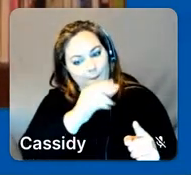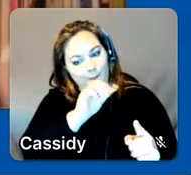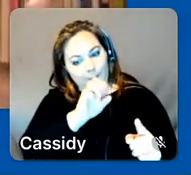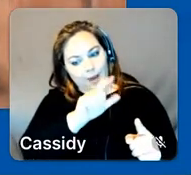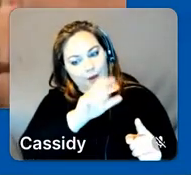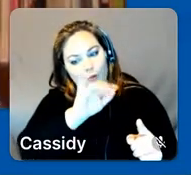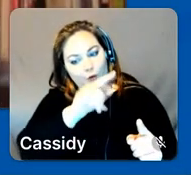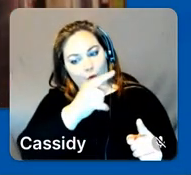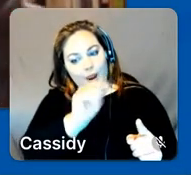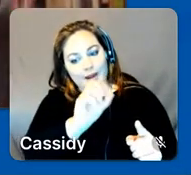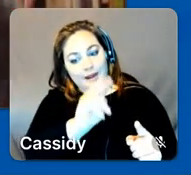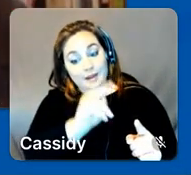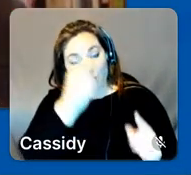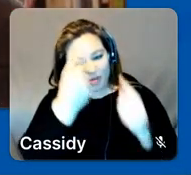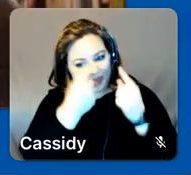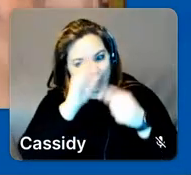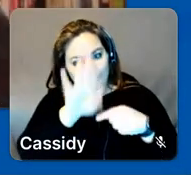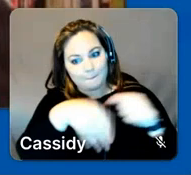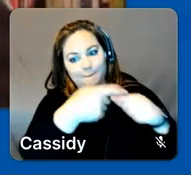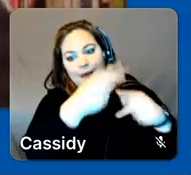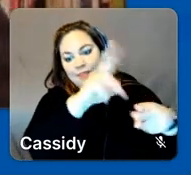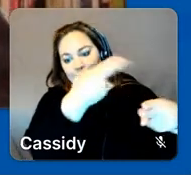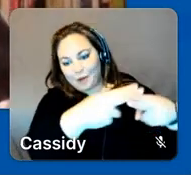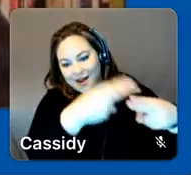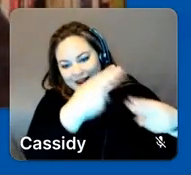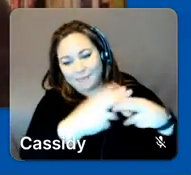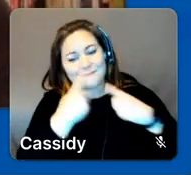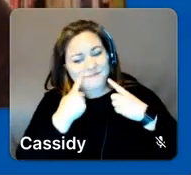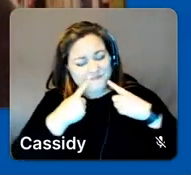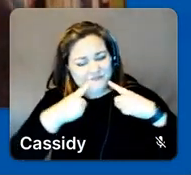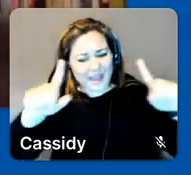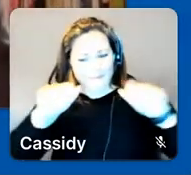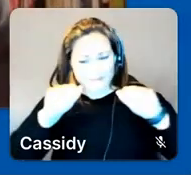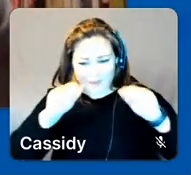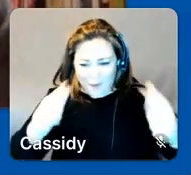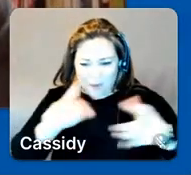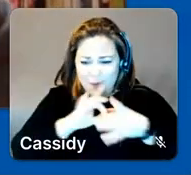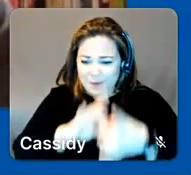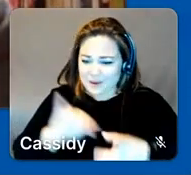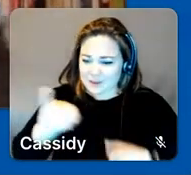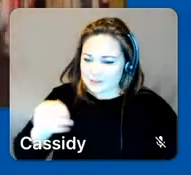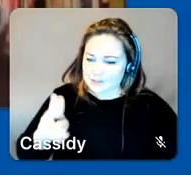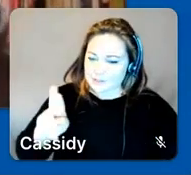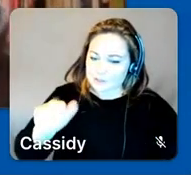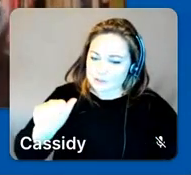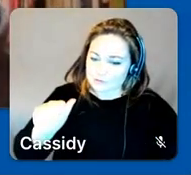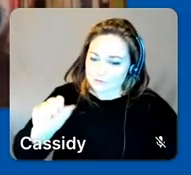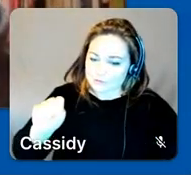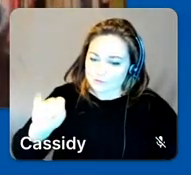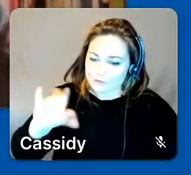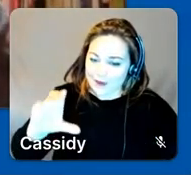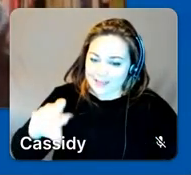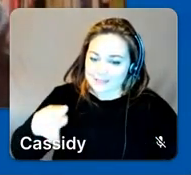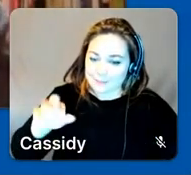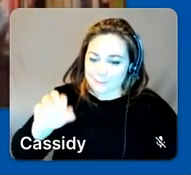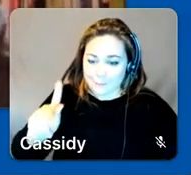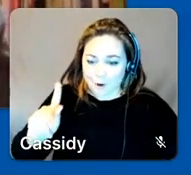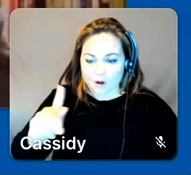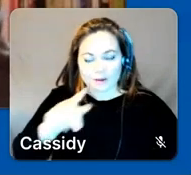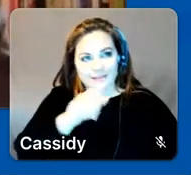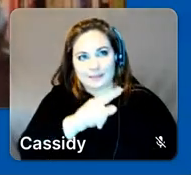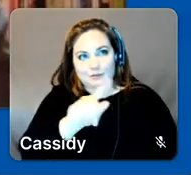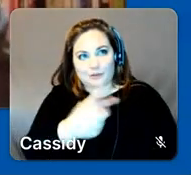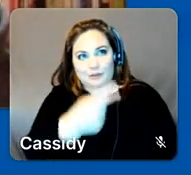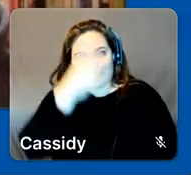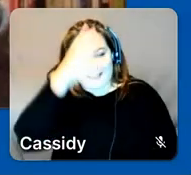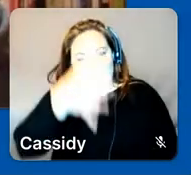name, right? This is some really famous writer. He did all the Jurassic Park stuff. He did all these amazing things. He was also a guy, you know, he's a guy with a wife and a